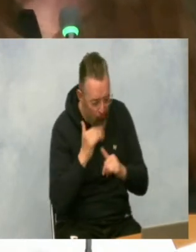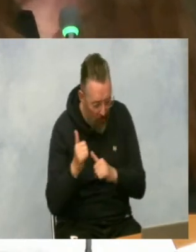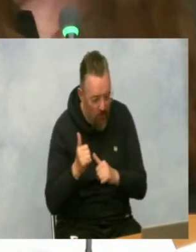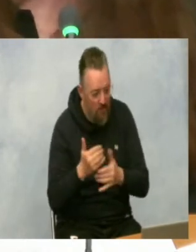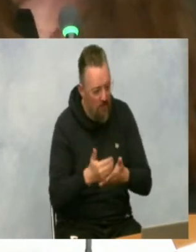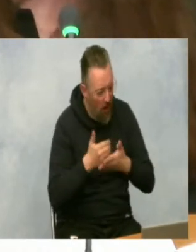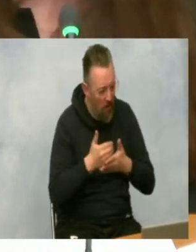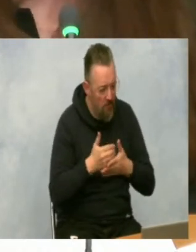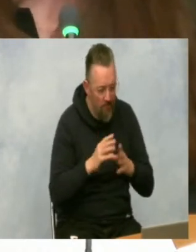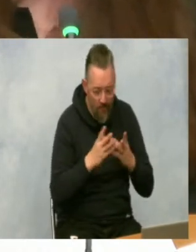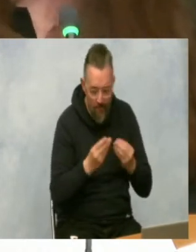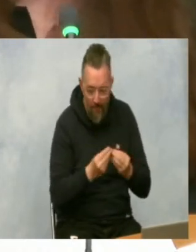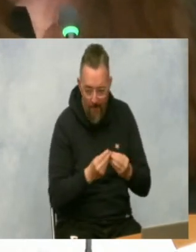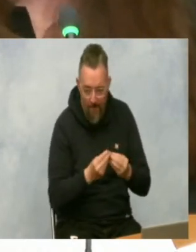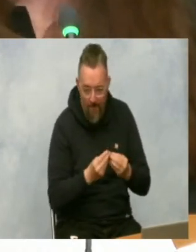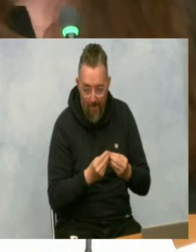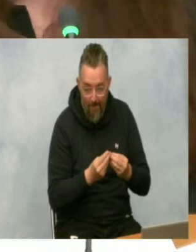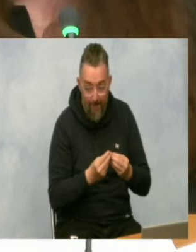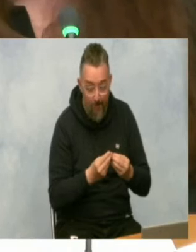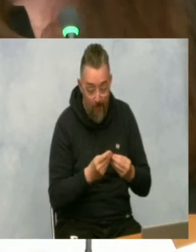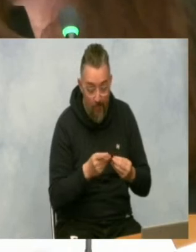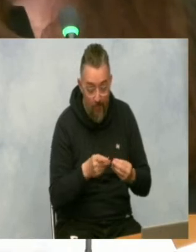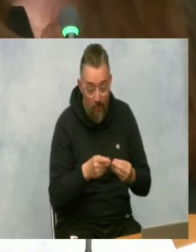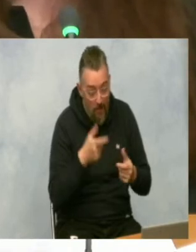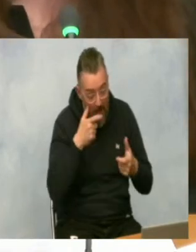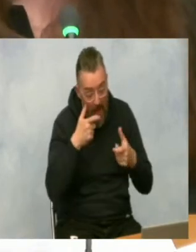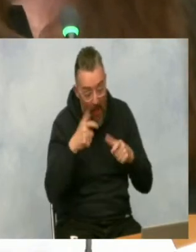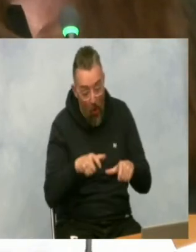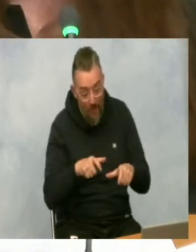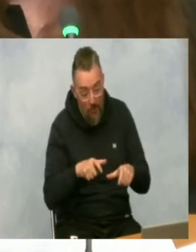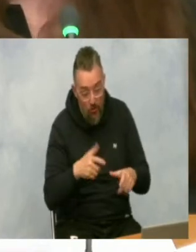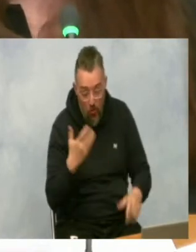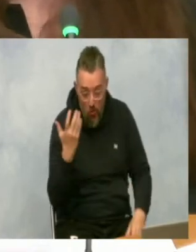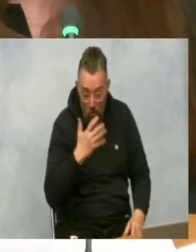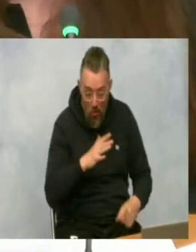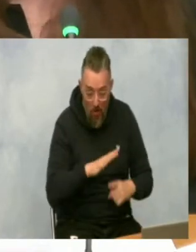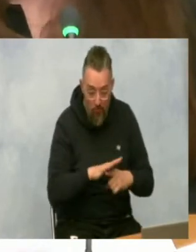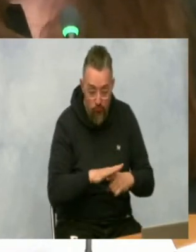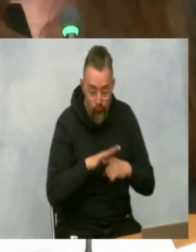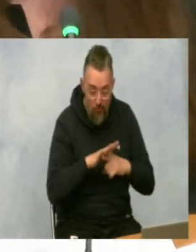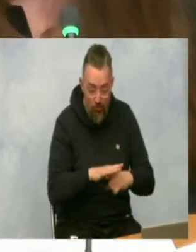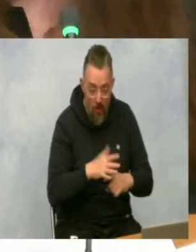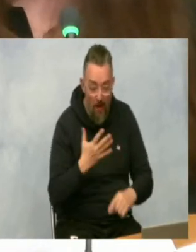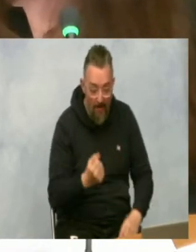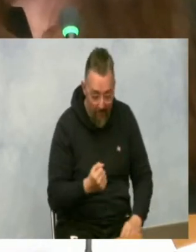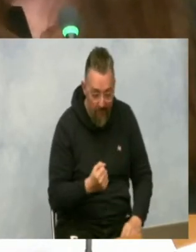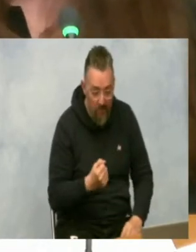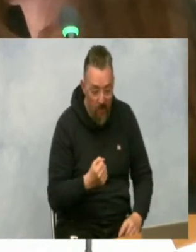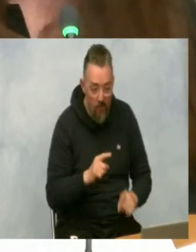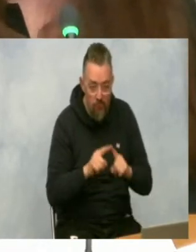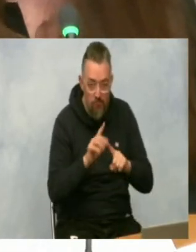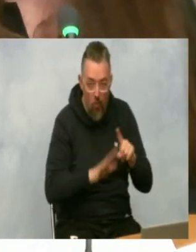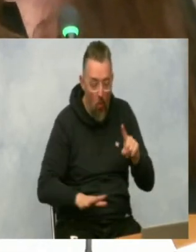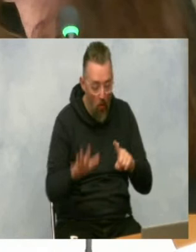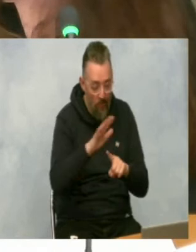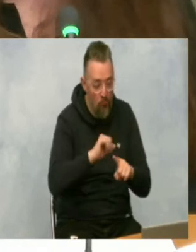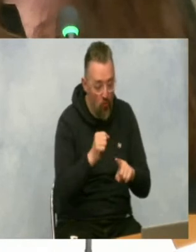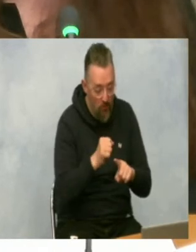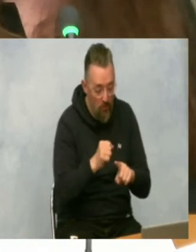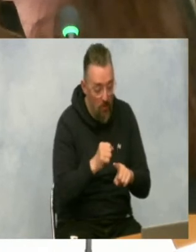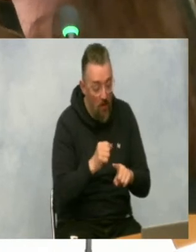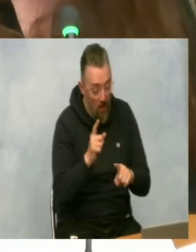hosts. There is real pressure on accommodation, and a range of options are being considered across Scotland that might